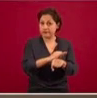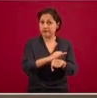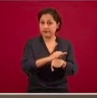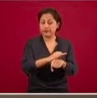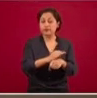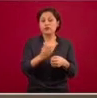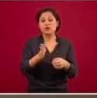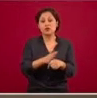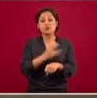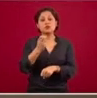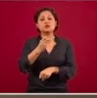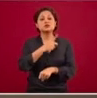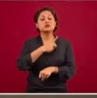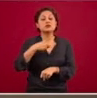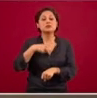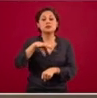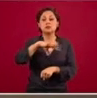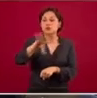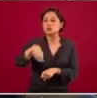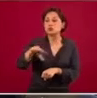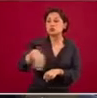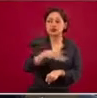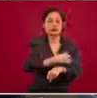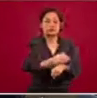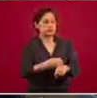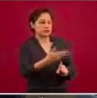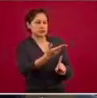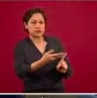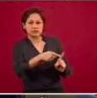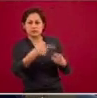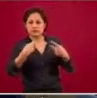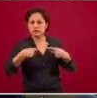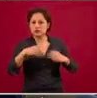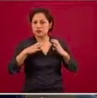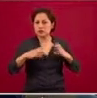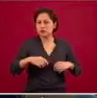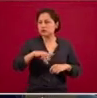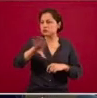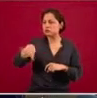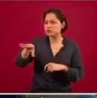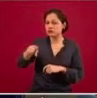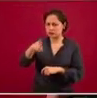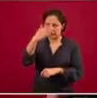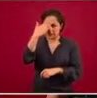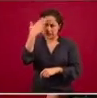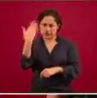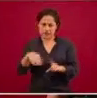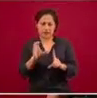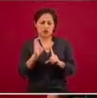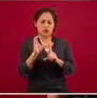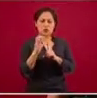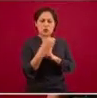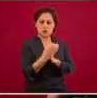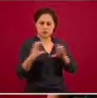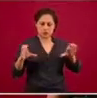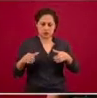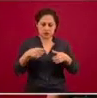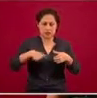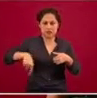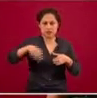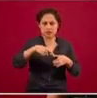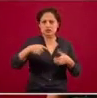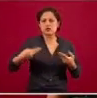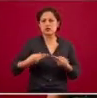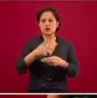within unidentified bodies, because we need to have the possibility of looking and searching for the disappeared